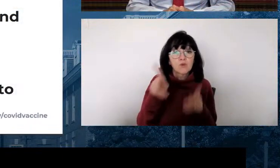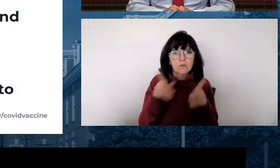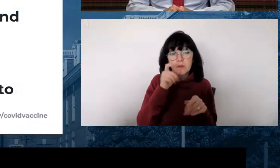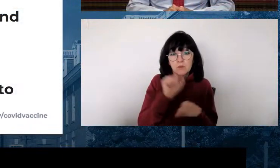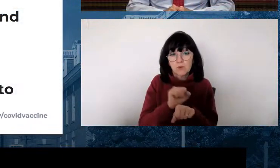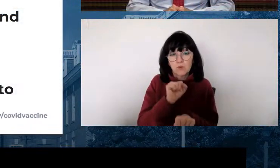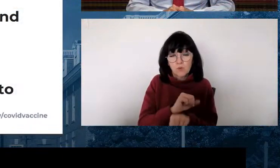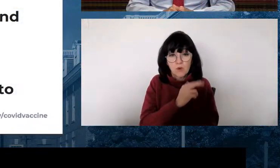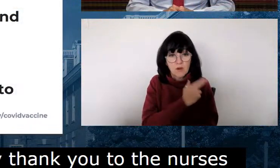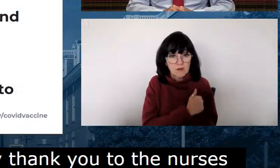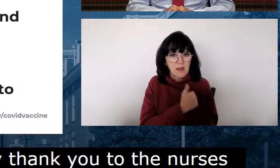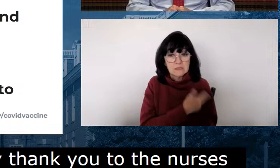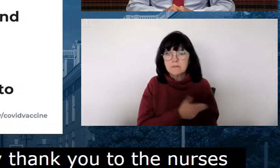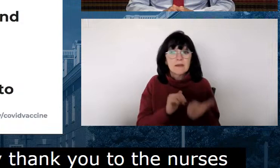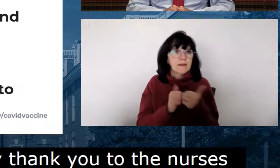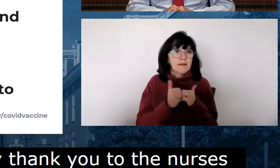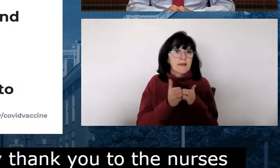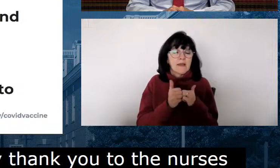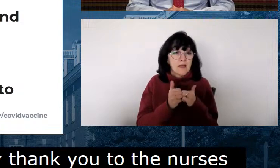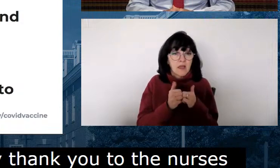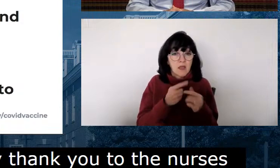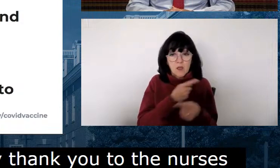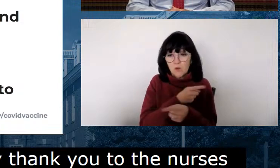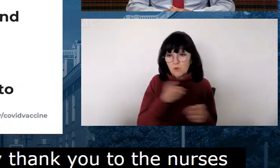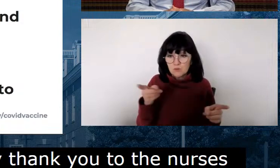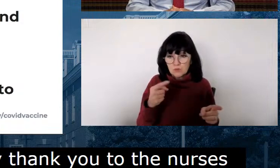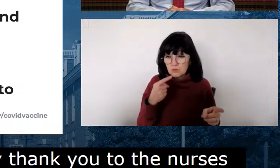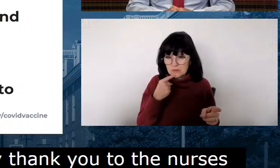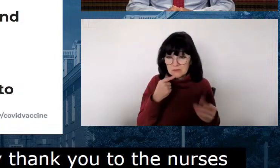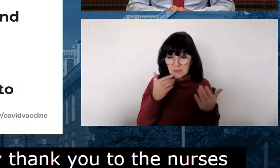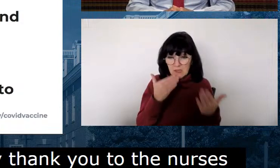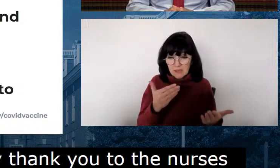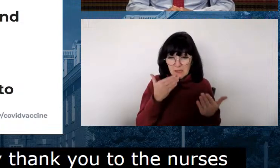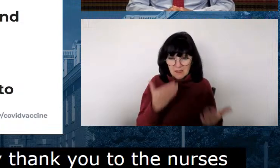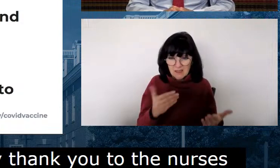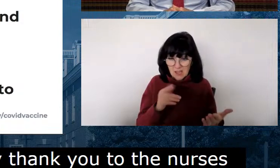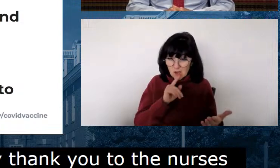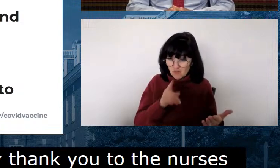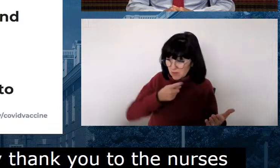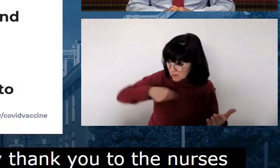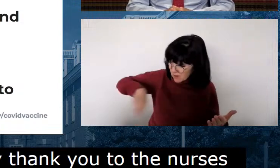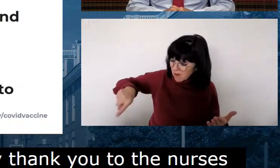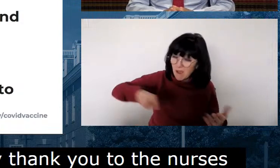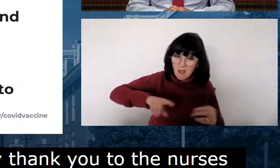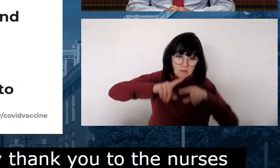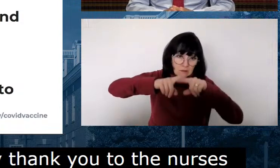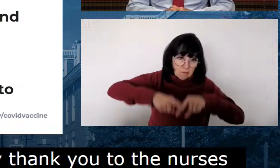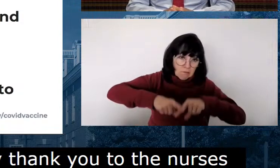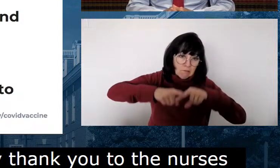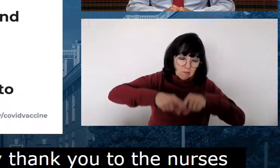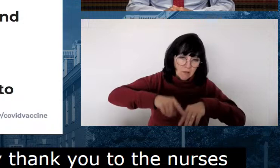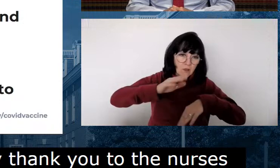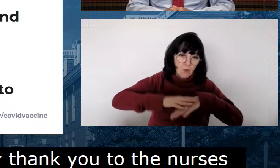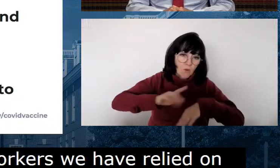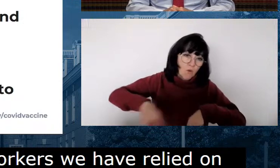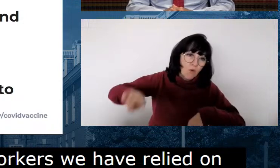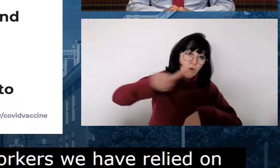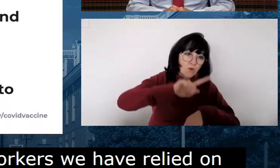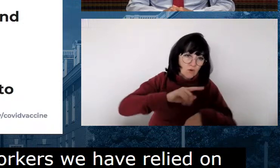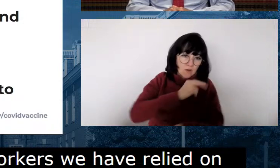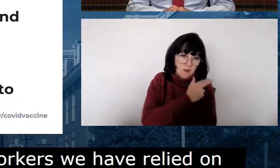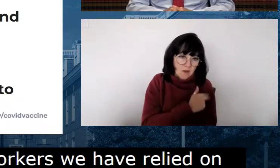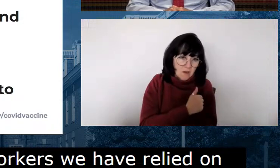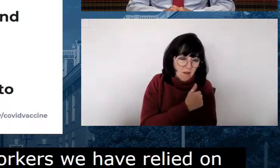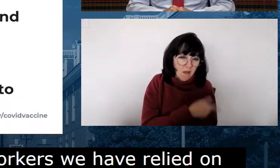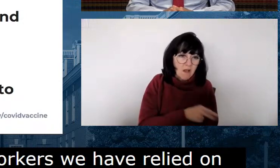healthcare workers that we've relied on so much over the last 2 years to protect all of us, to provide needed